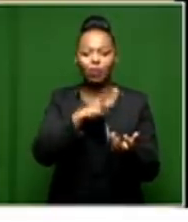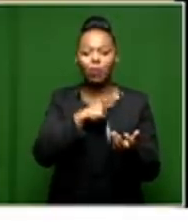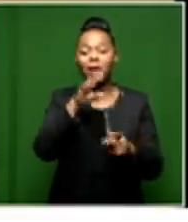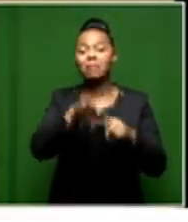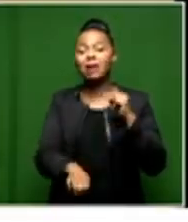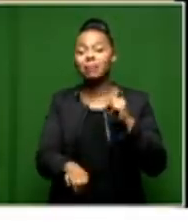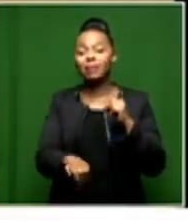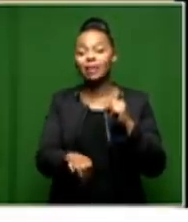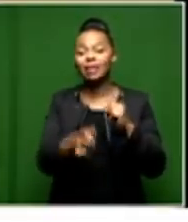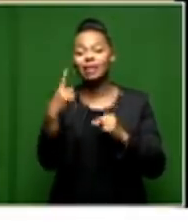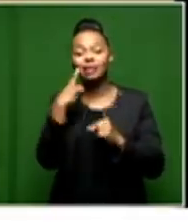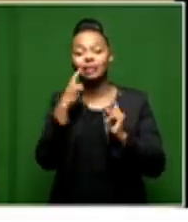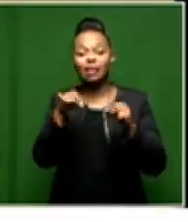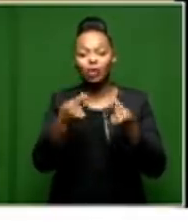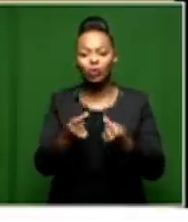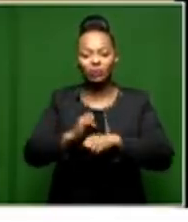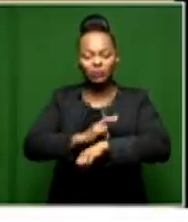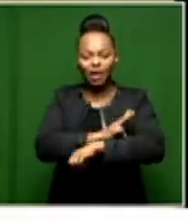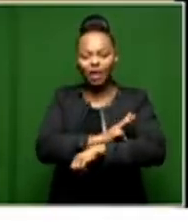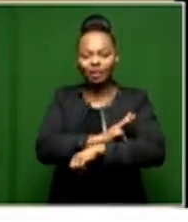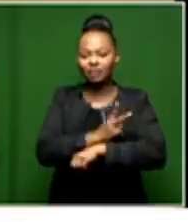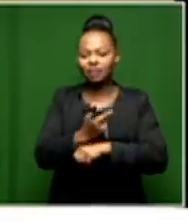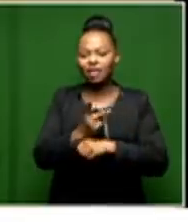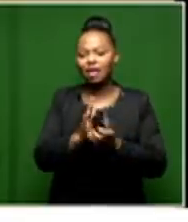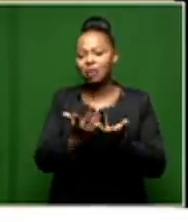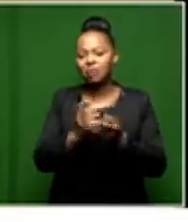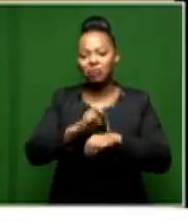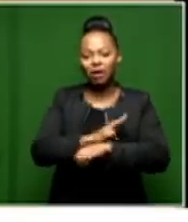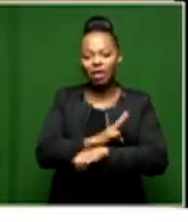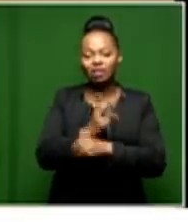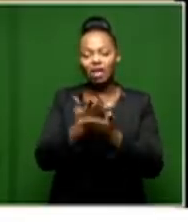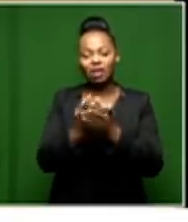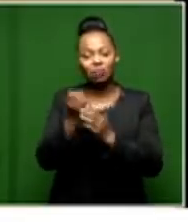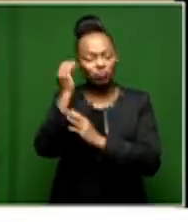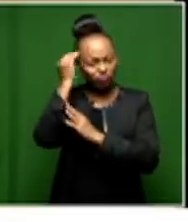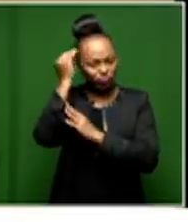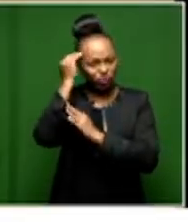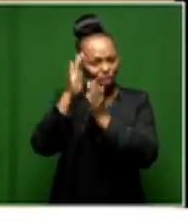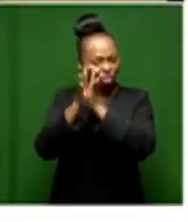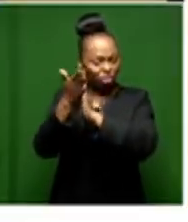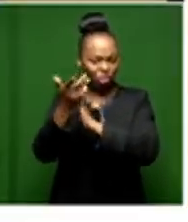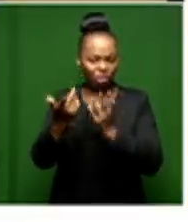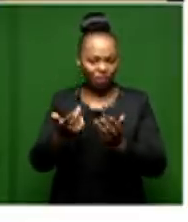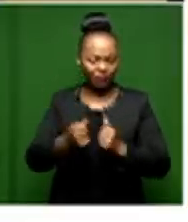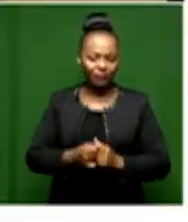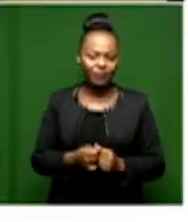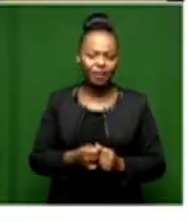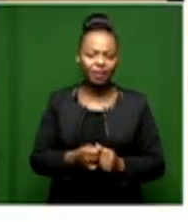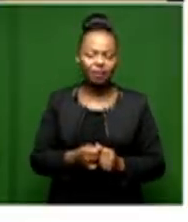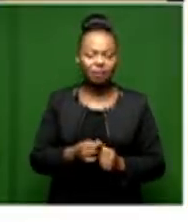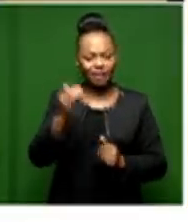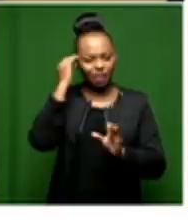of the symptoms other than it's after the virus infection has affected the brain. Mm-hmm. So let's take a